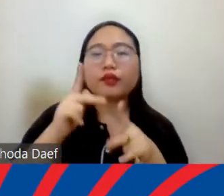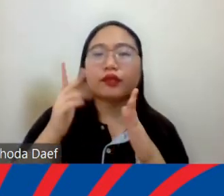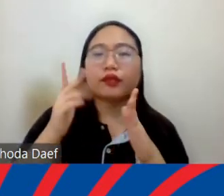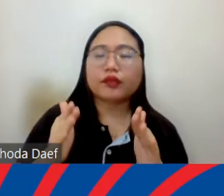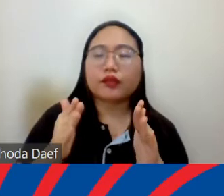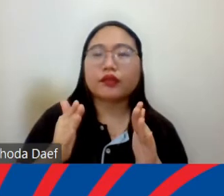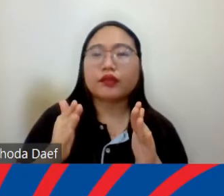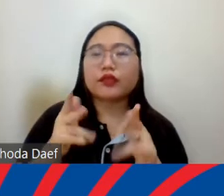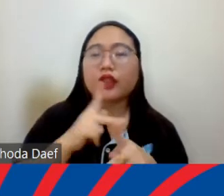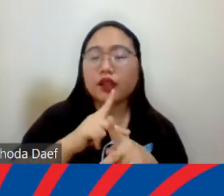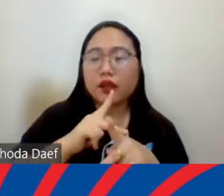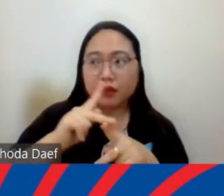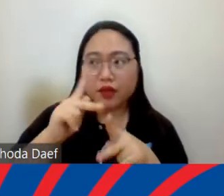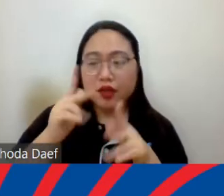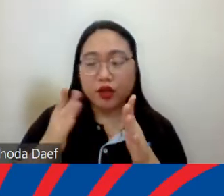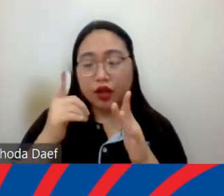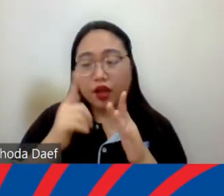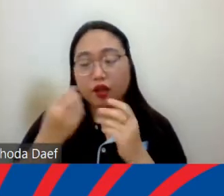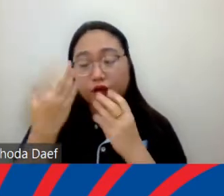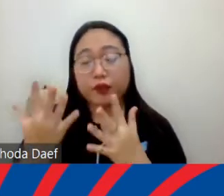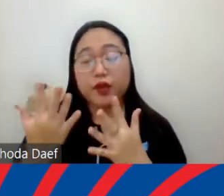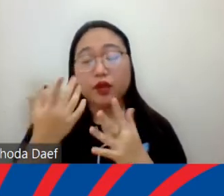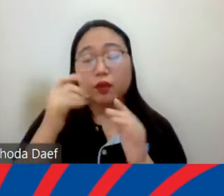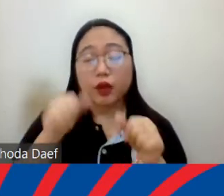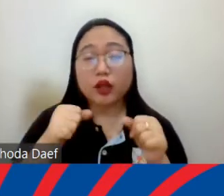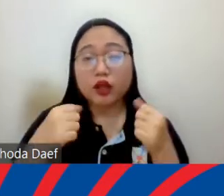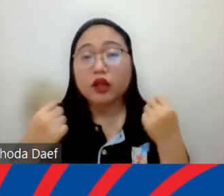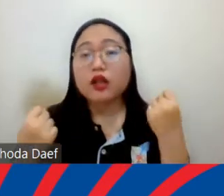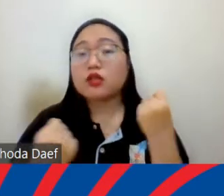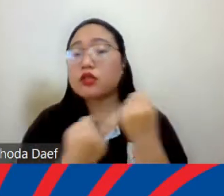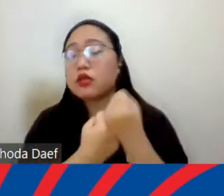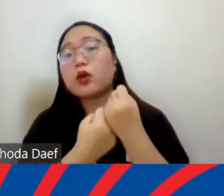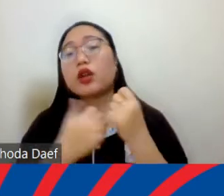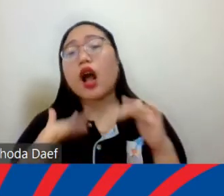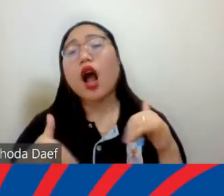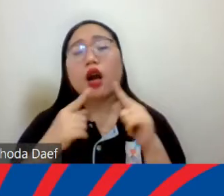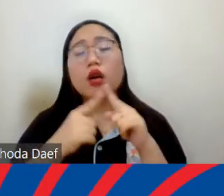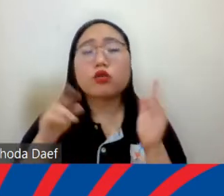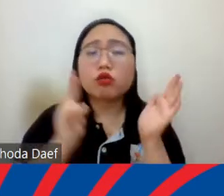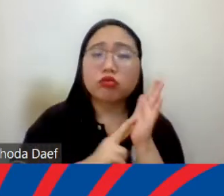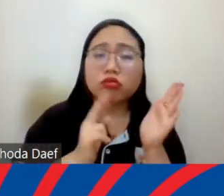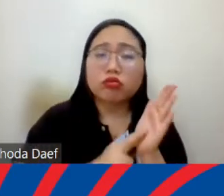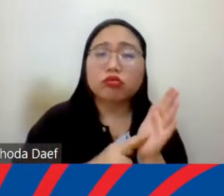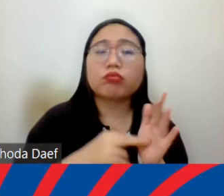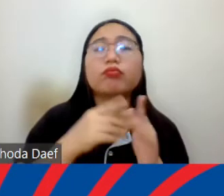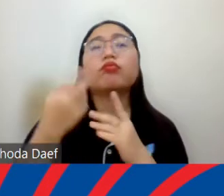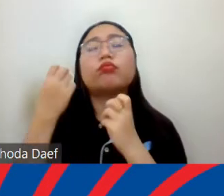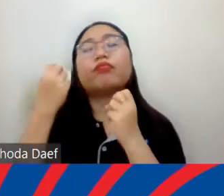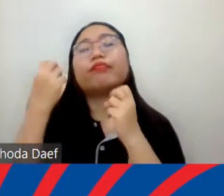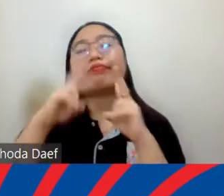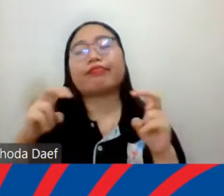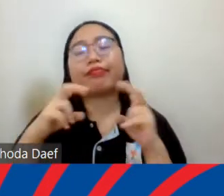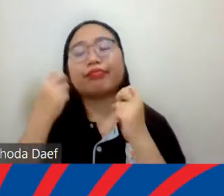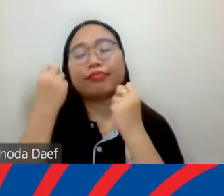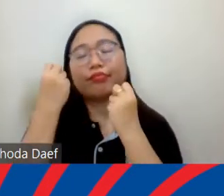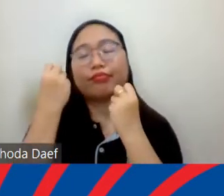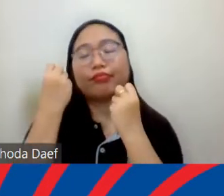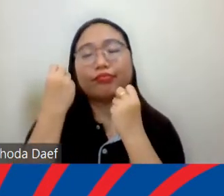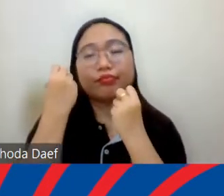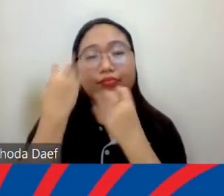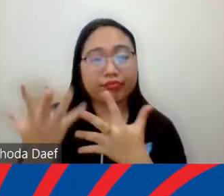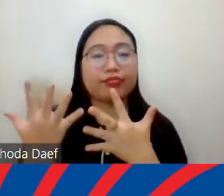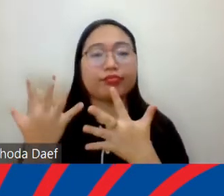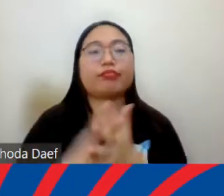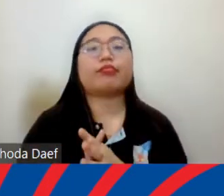training and support on how to properly document research data. So in documenting,